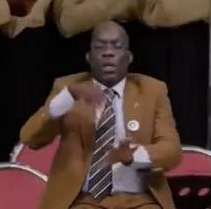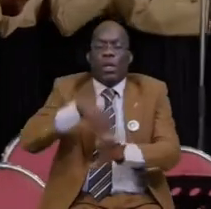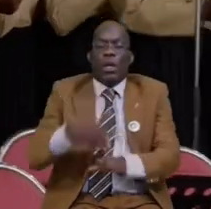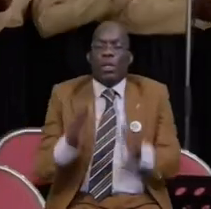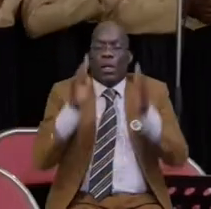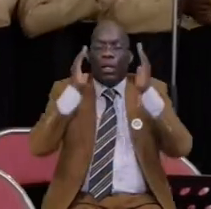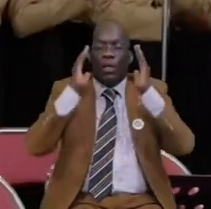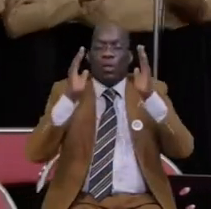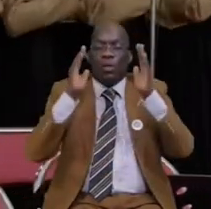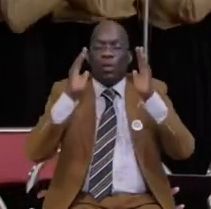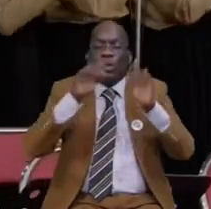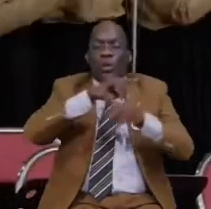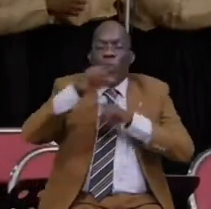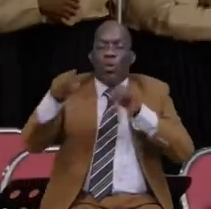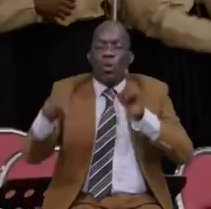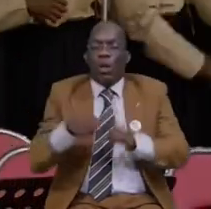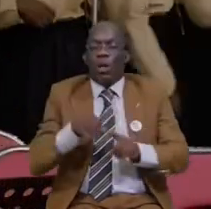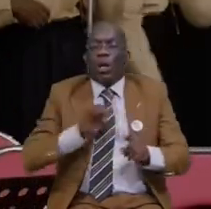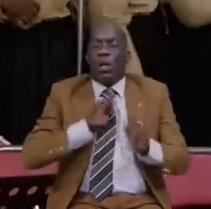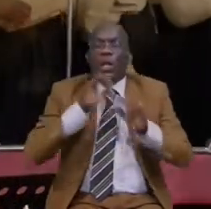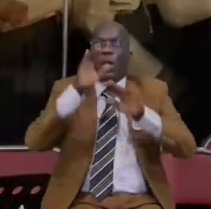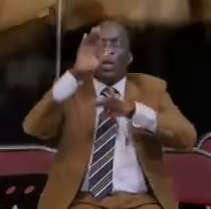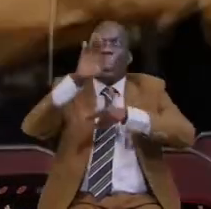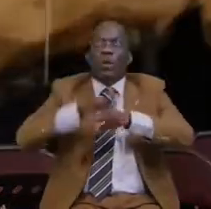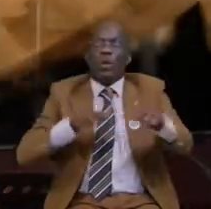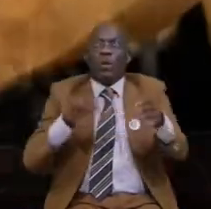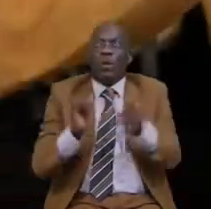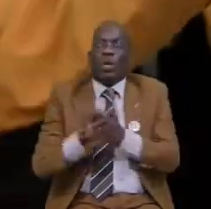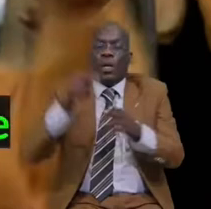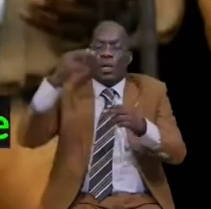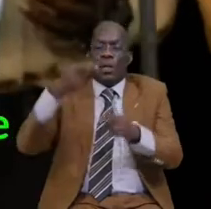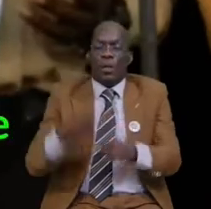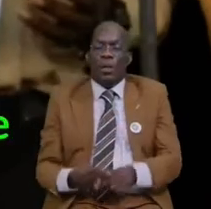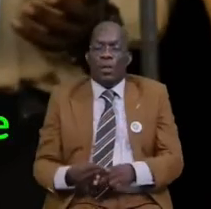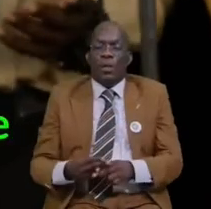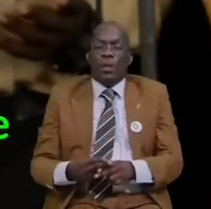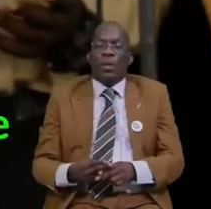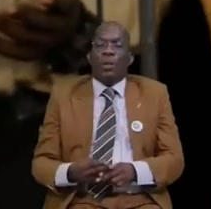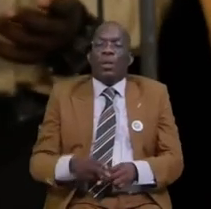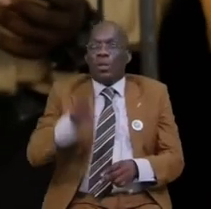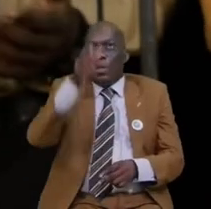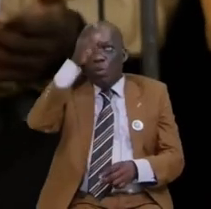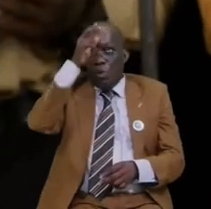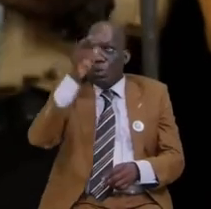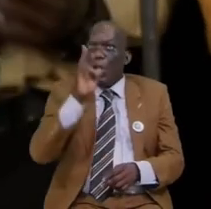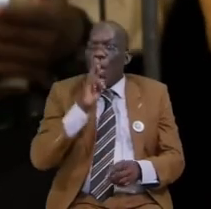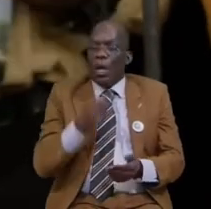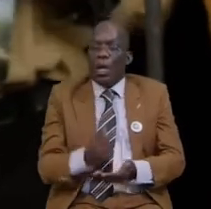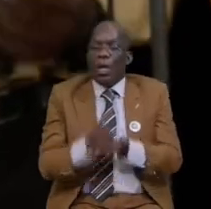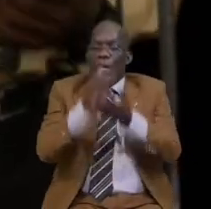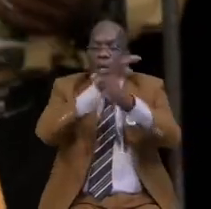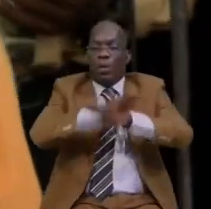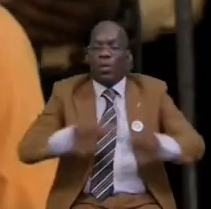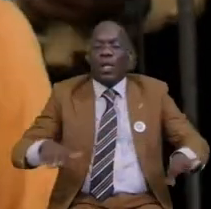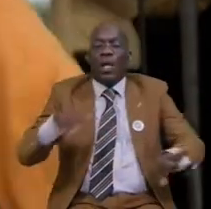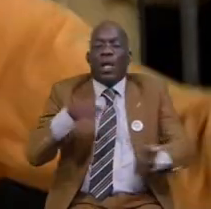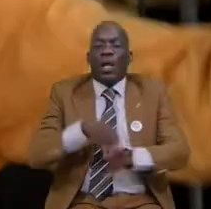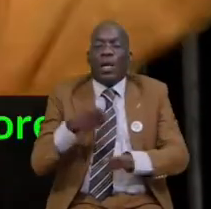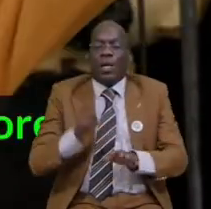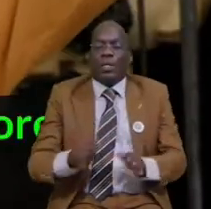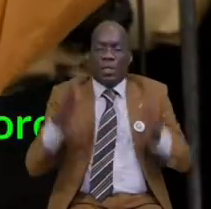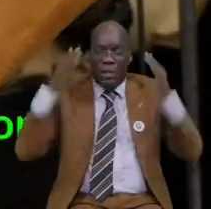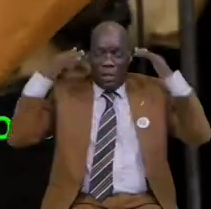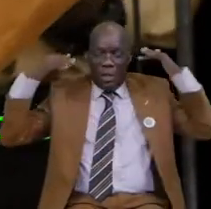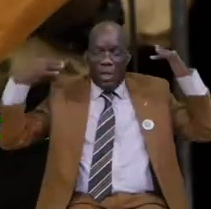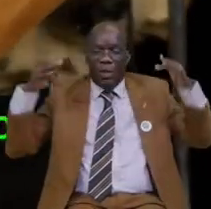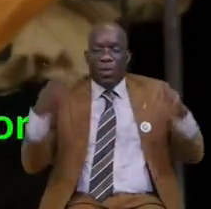I mention that name. Oh yes, the helpless, the